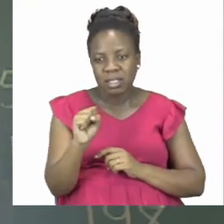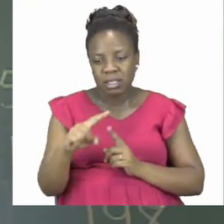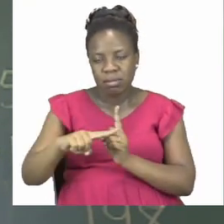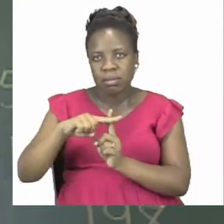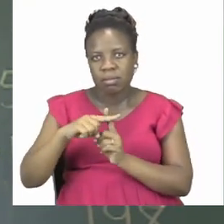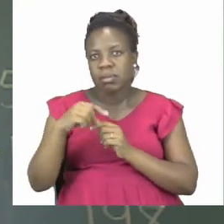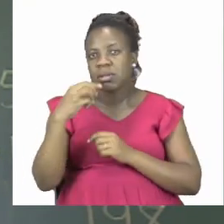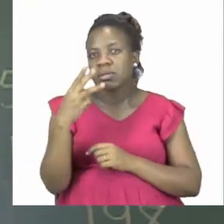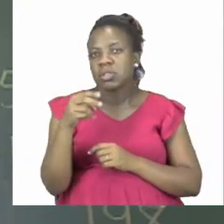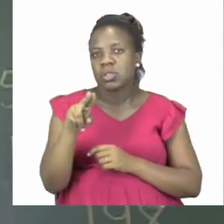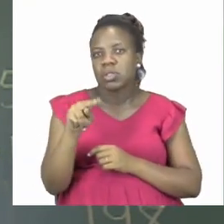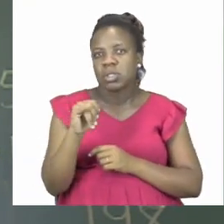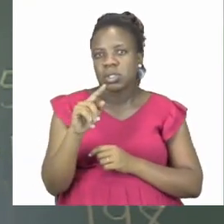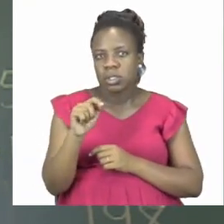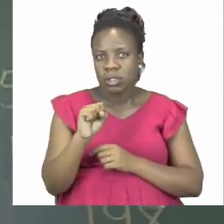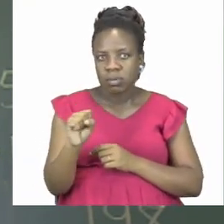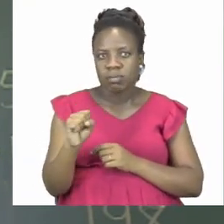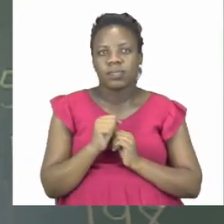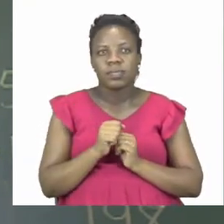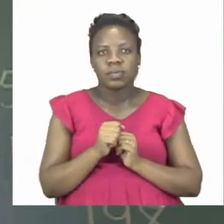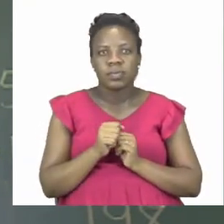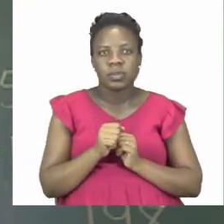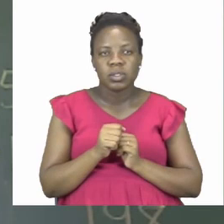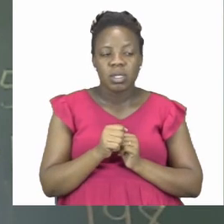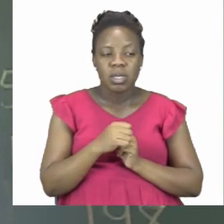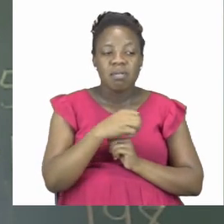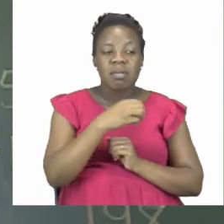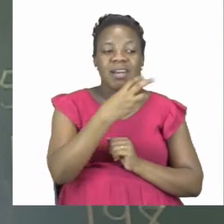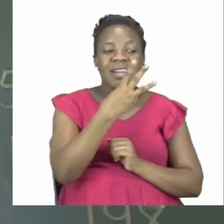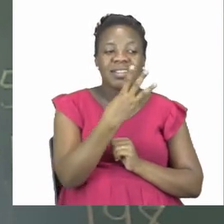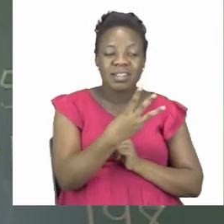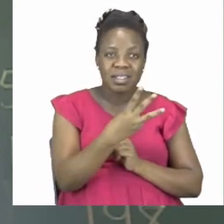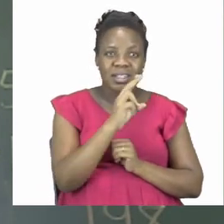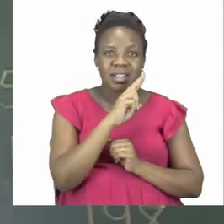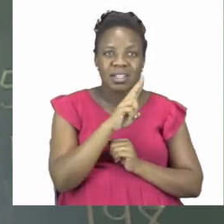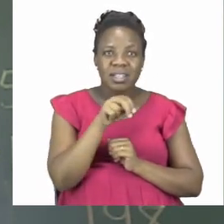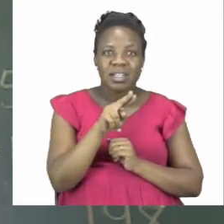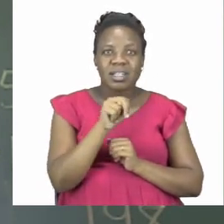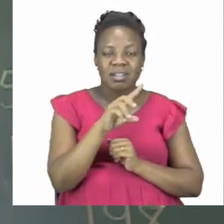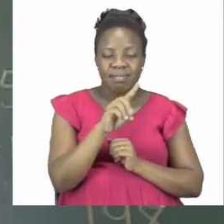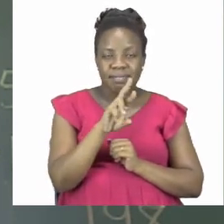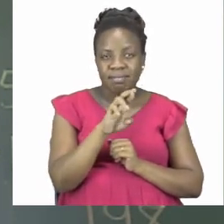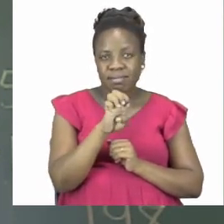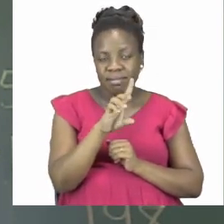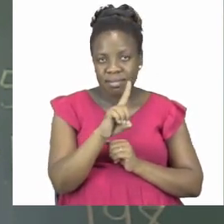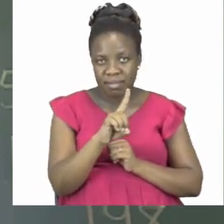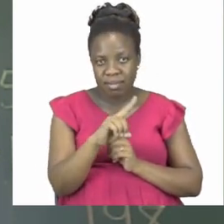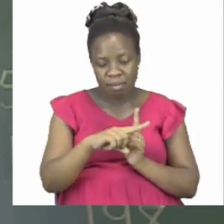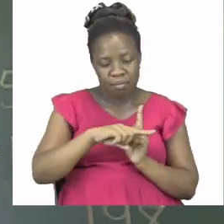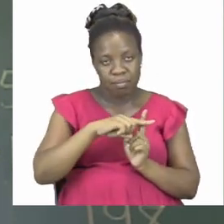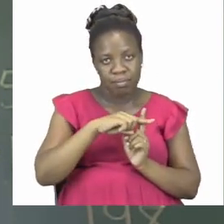units. So if we have 300s, we write it the way we are saying it,